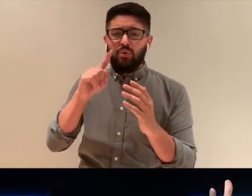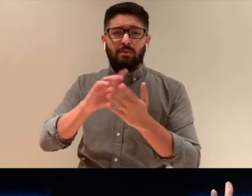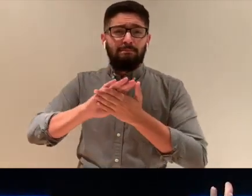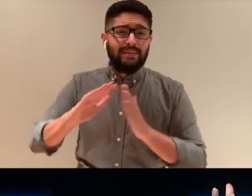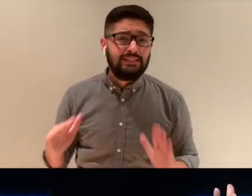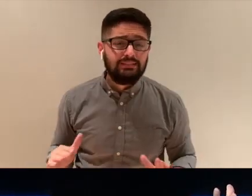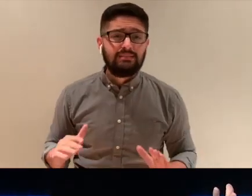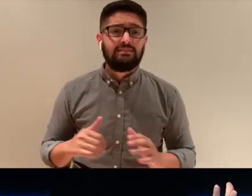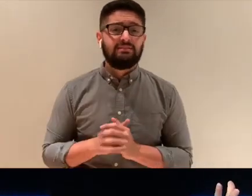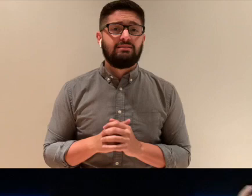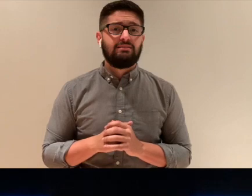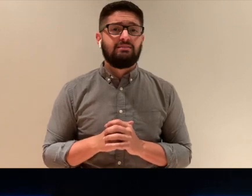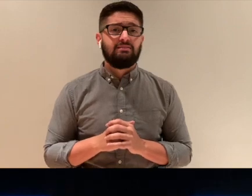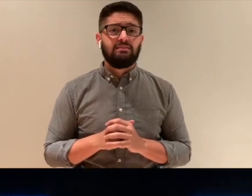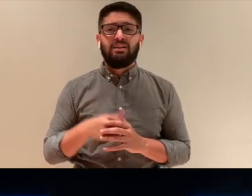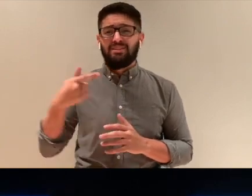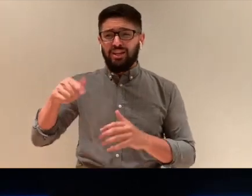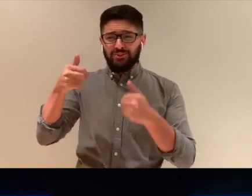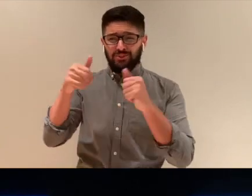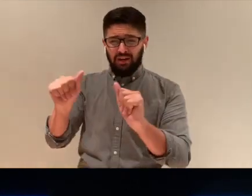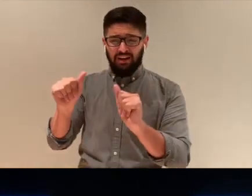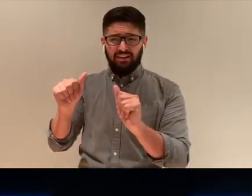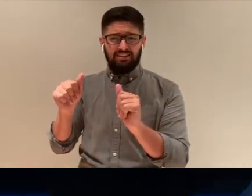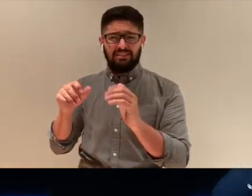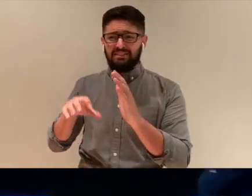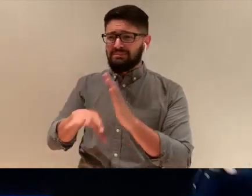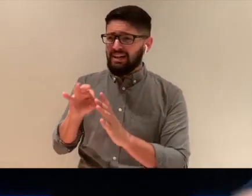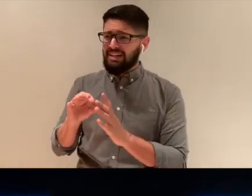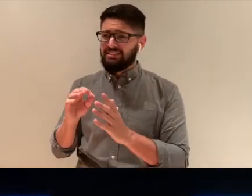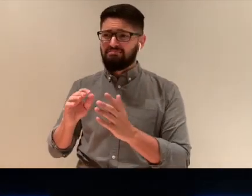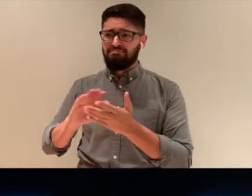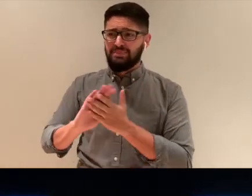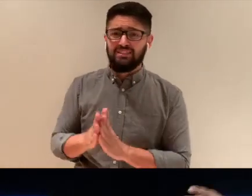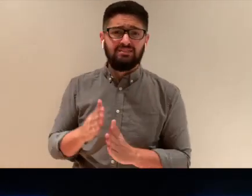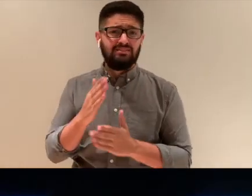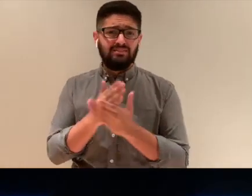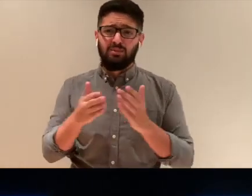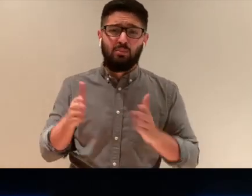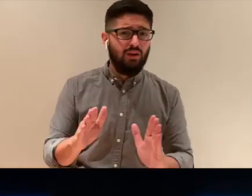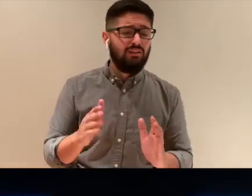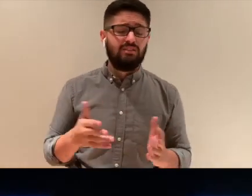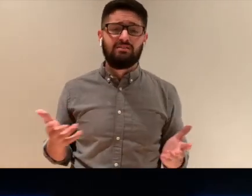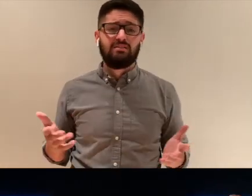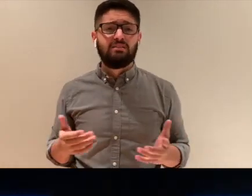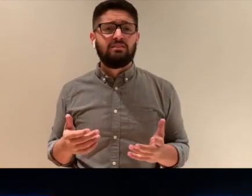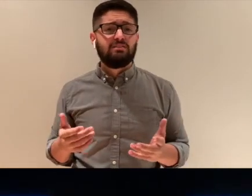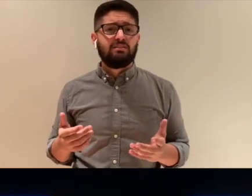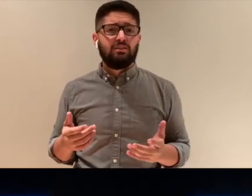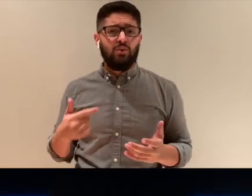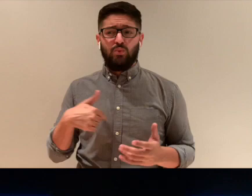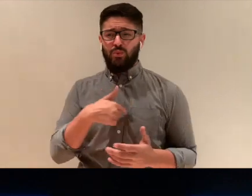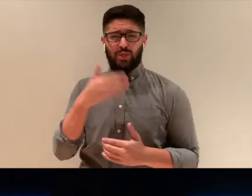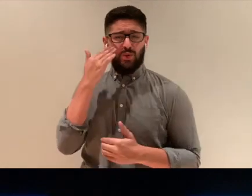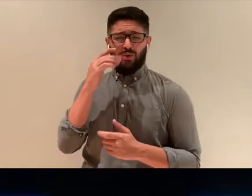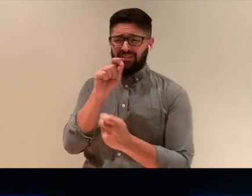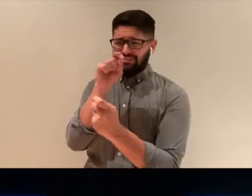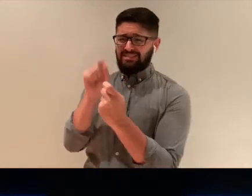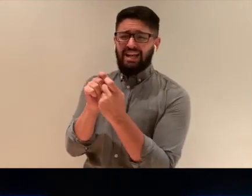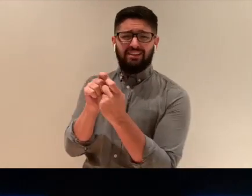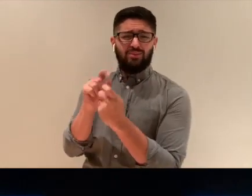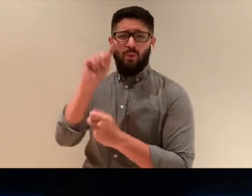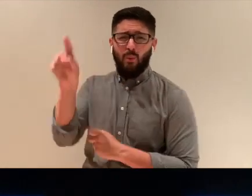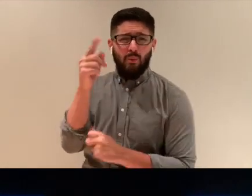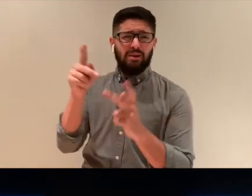of peace in their life. And you know what? They're going to try to find it somewhere, somehow. And we know exactly